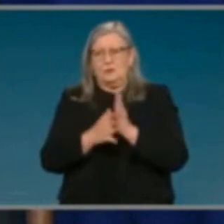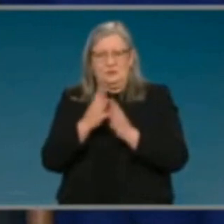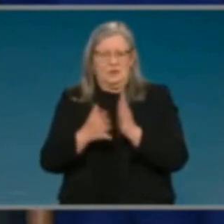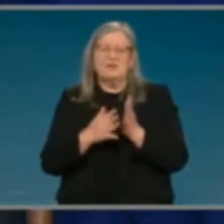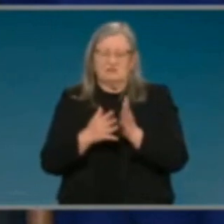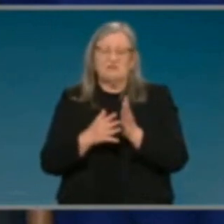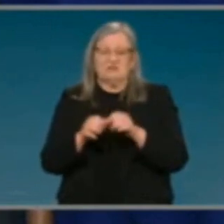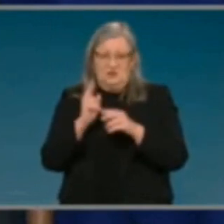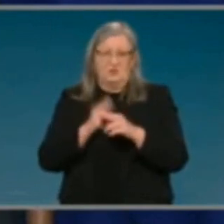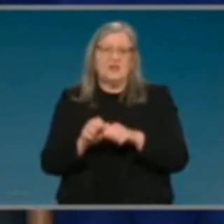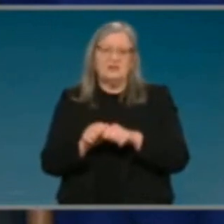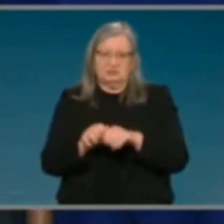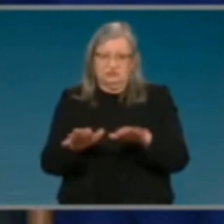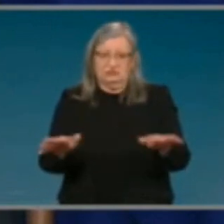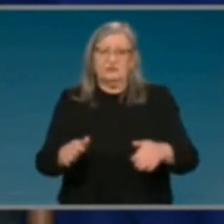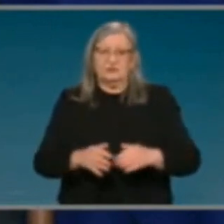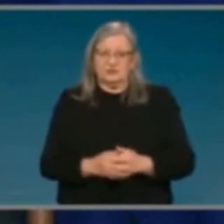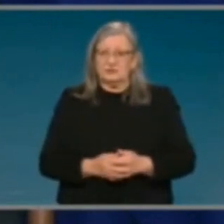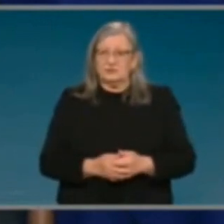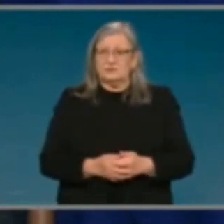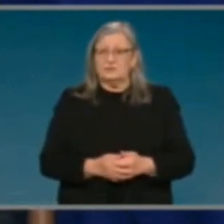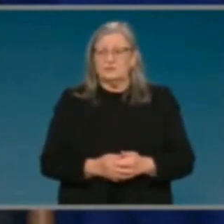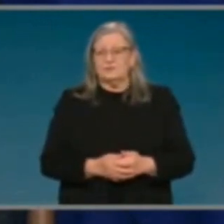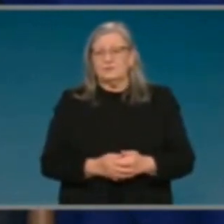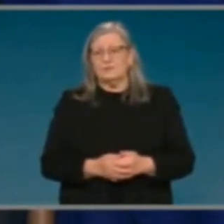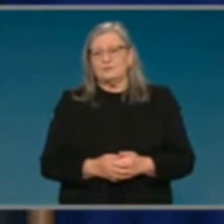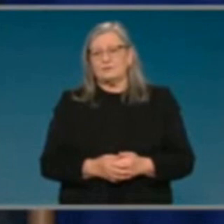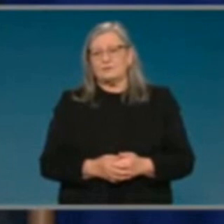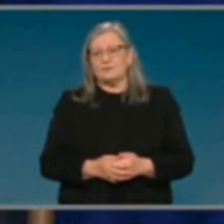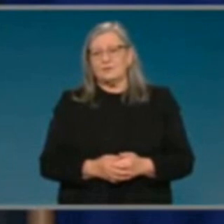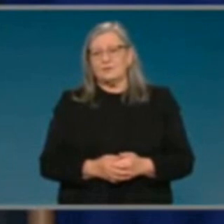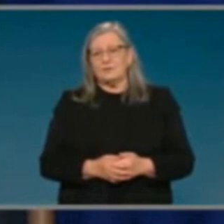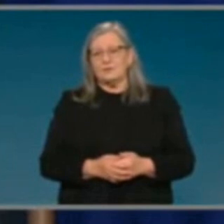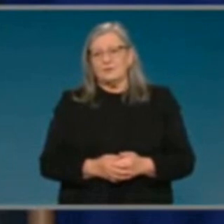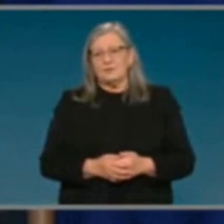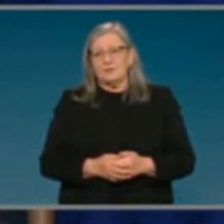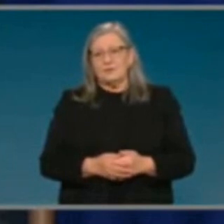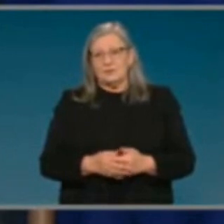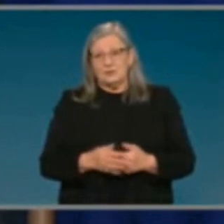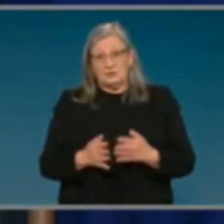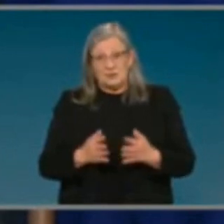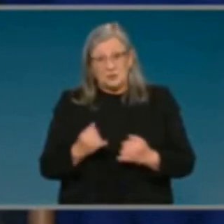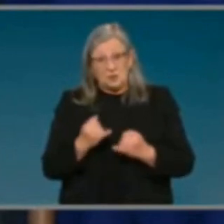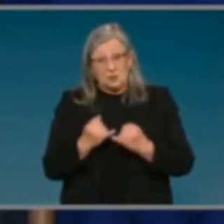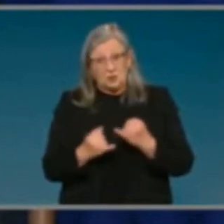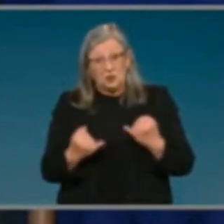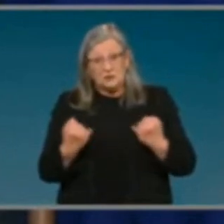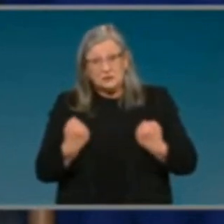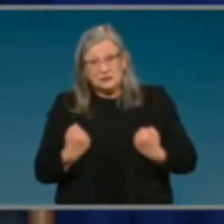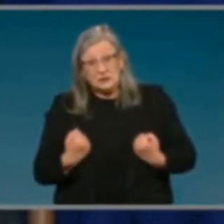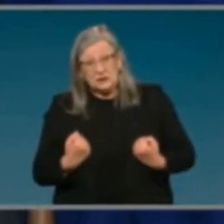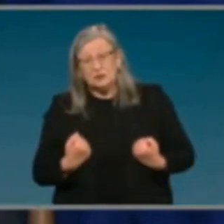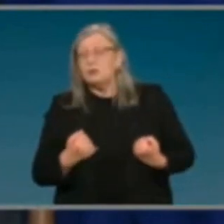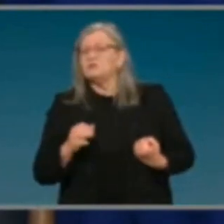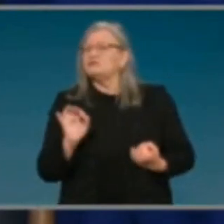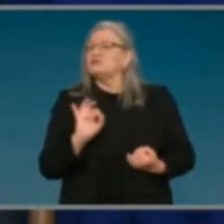clear. The second one is, does it lead to more severe illness? Now, we don't know that. South Africa has a very different